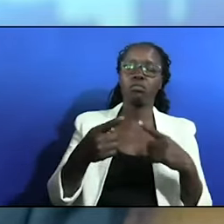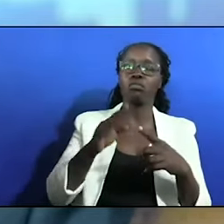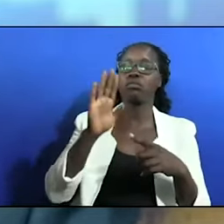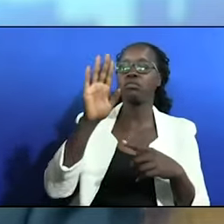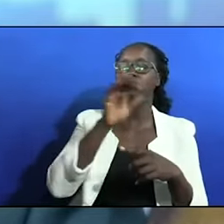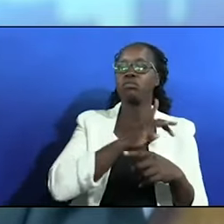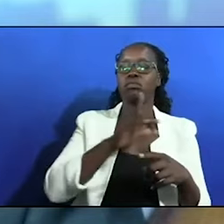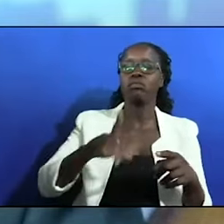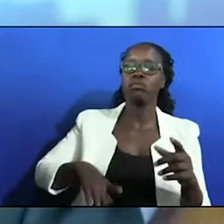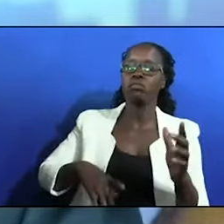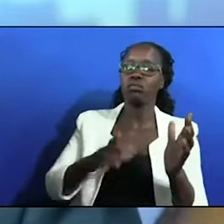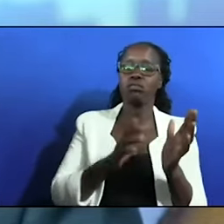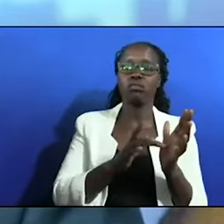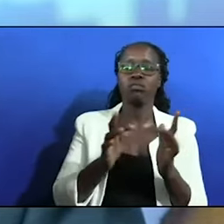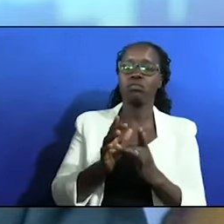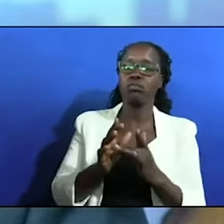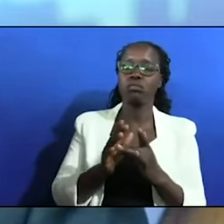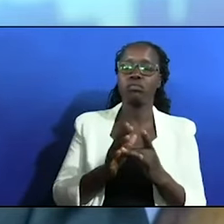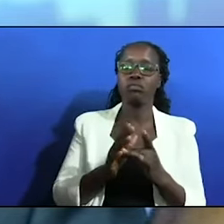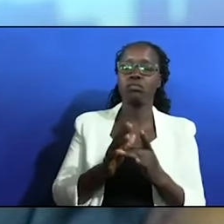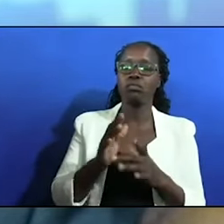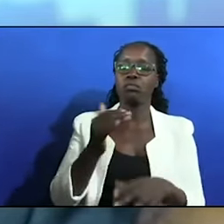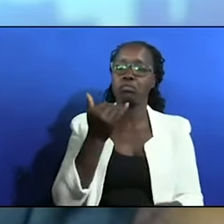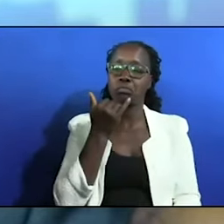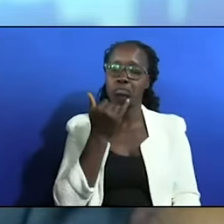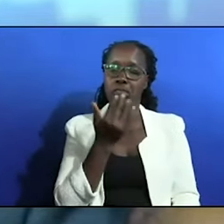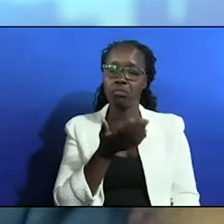Jesus, for wronging you.